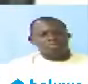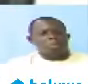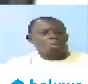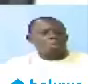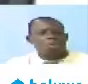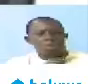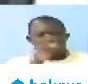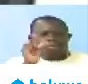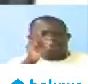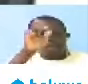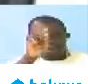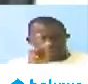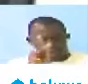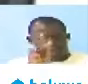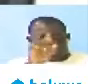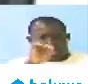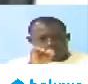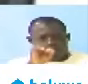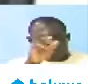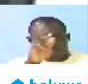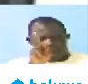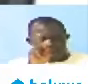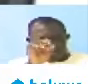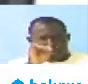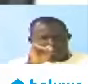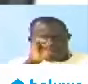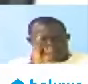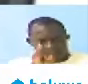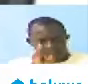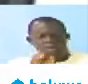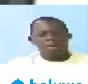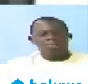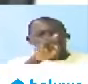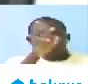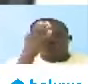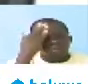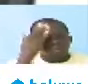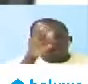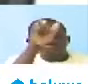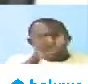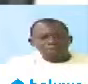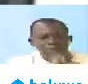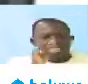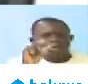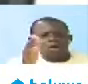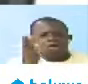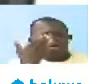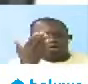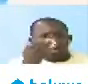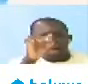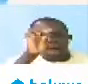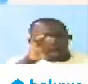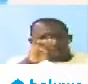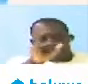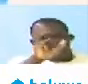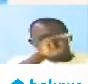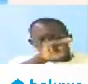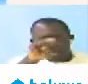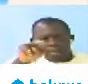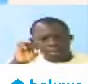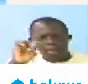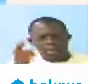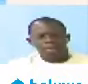Just his Kukoi name, that's what I know. Do you know a person called Dr. Mane? Why more told on about half me, Dr. Mane? Ha, you know that I can command